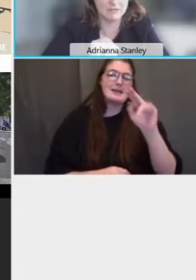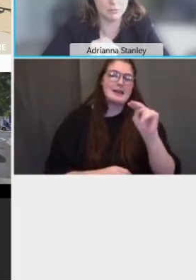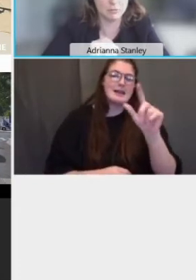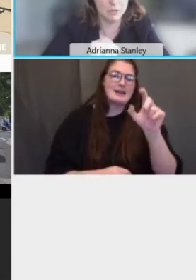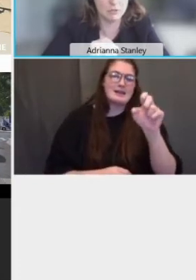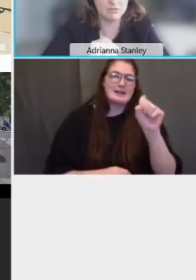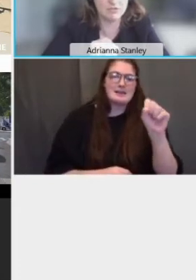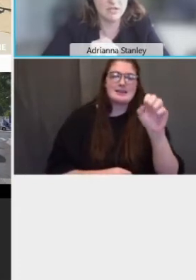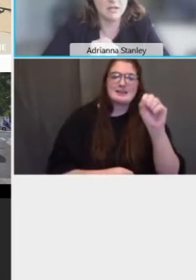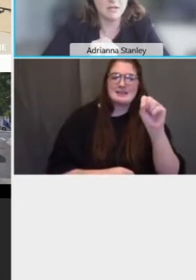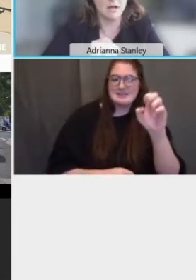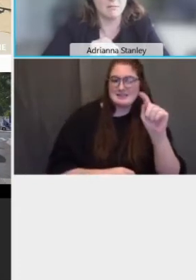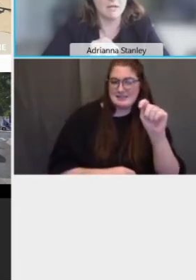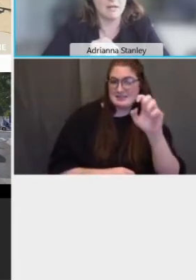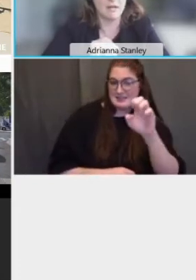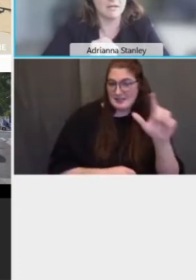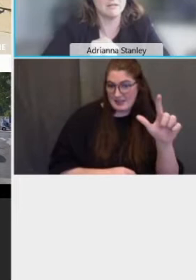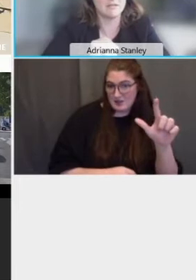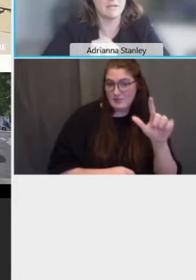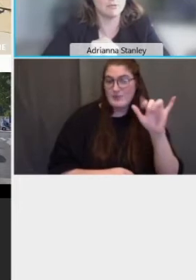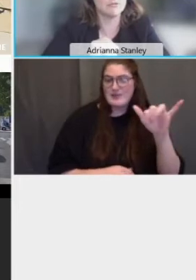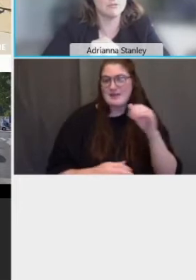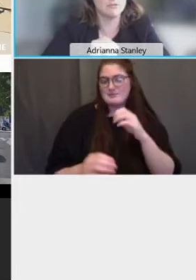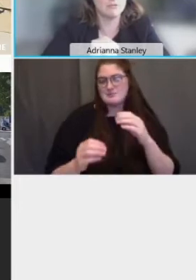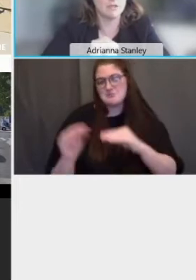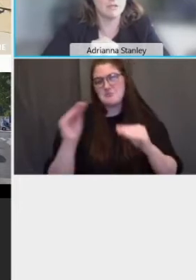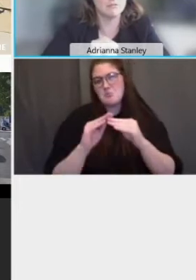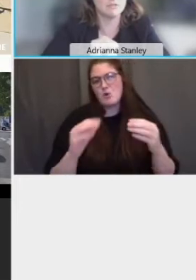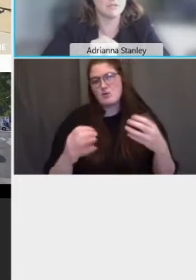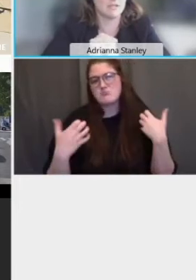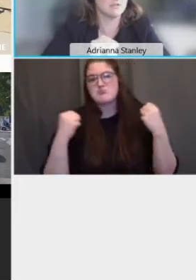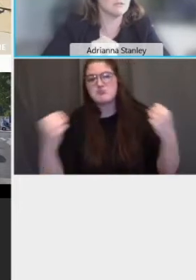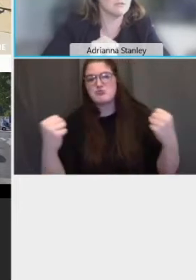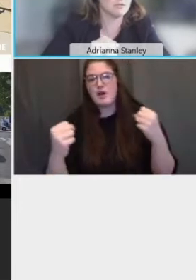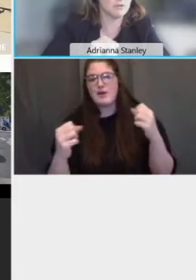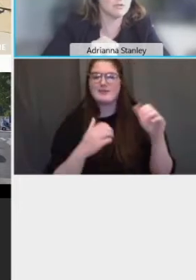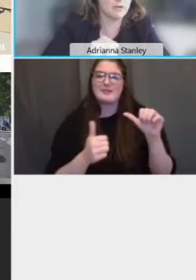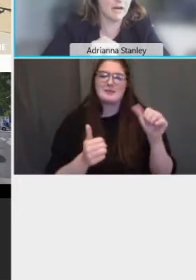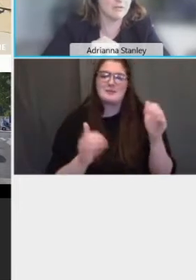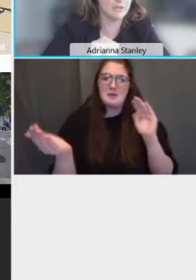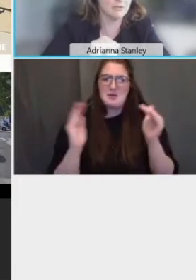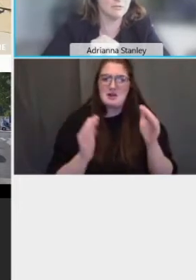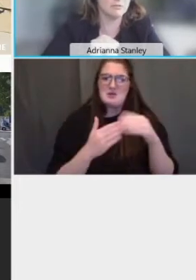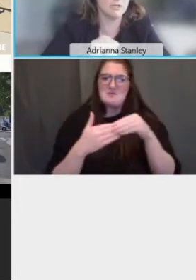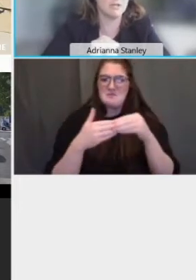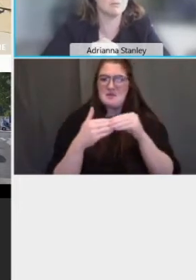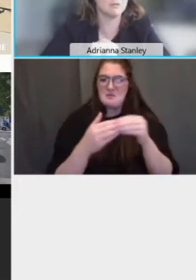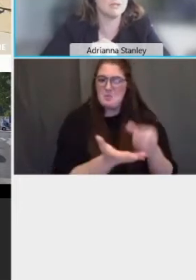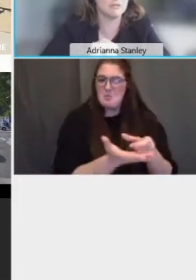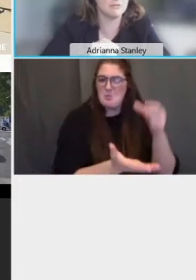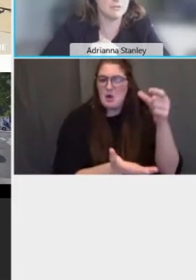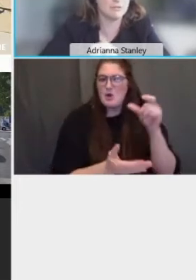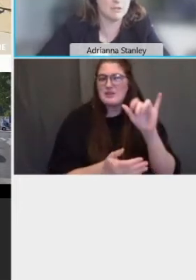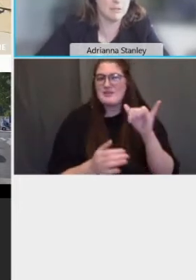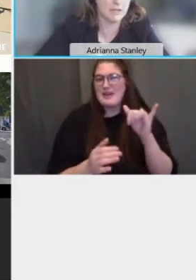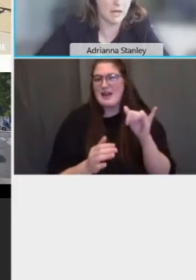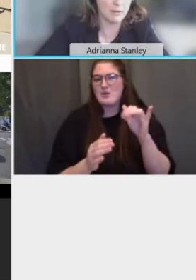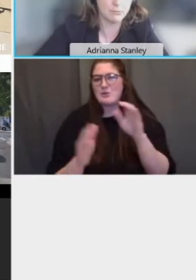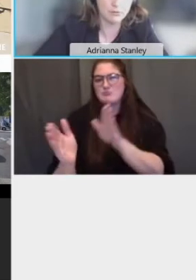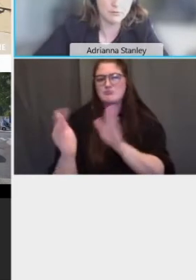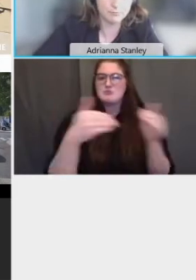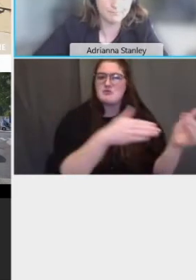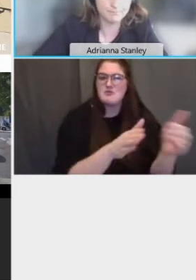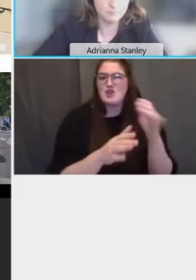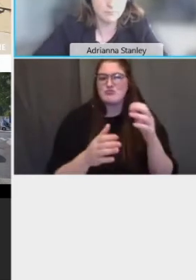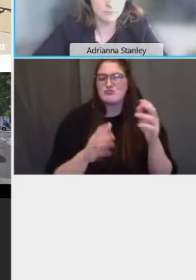plastic flexible posts, and it is able to successfully divert traffic who would inadvertently make